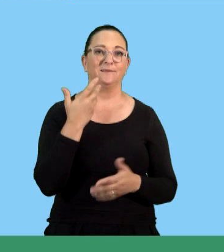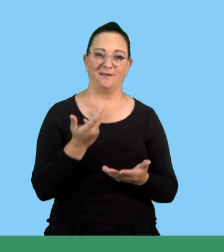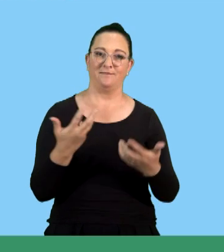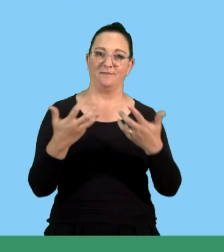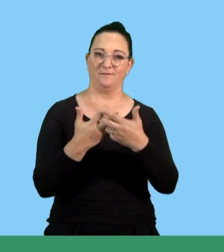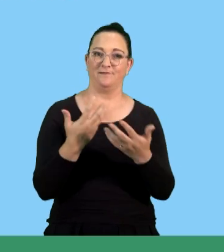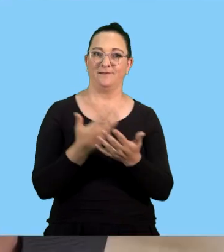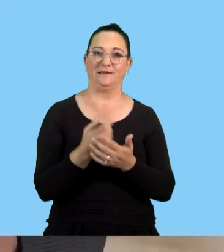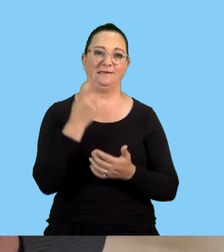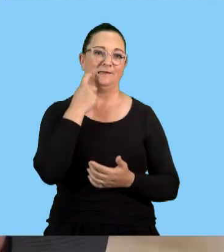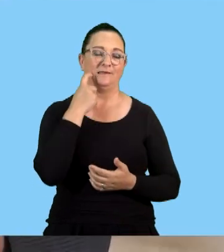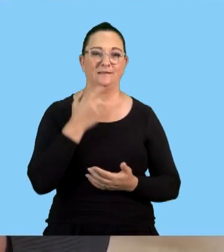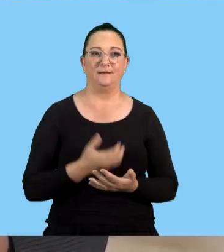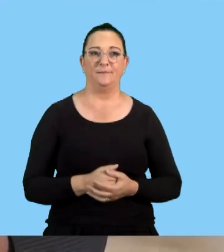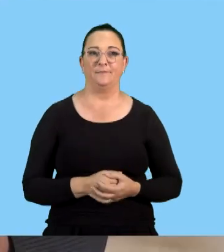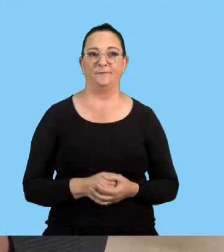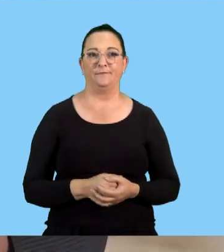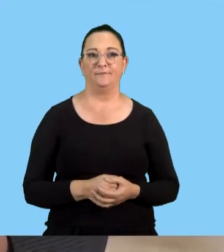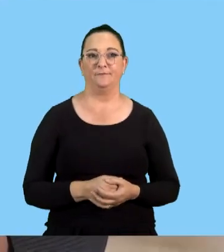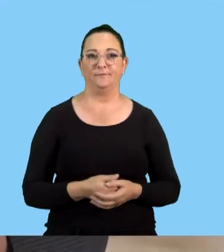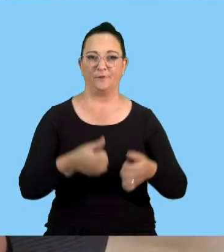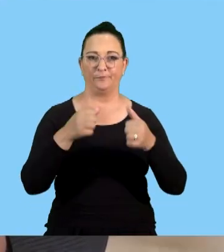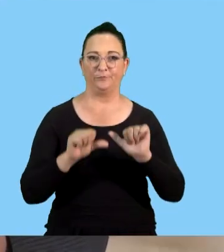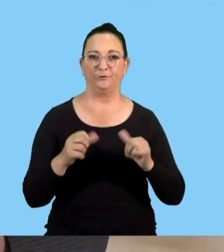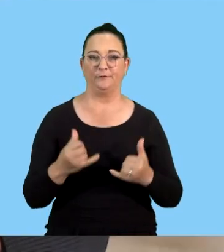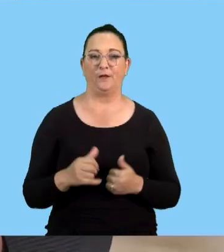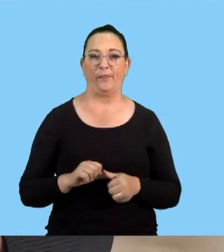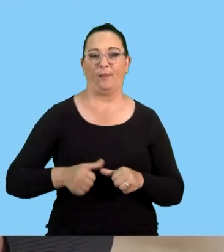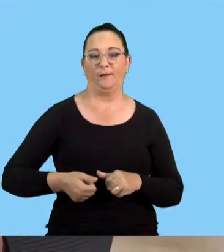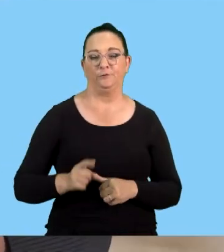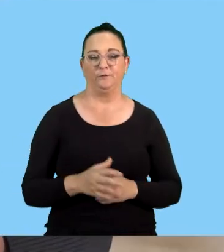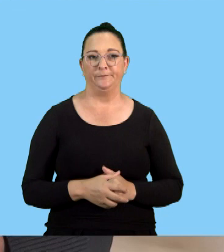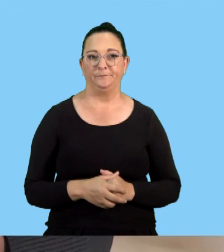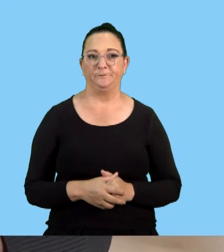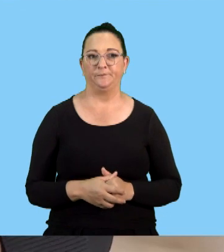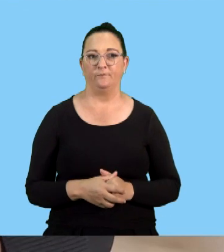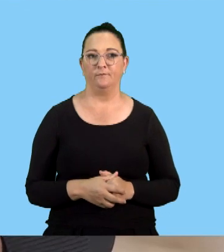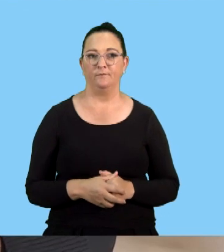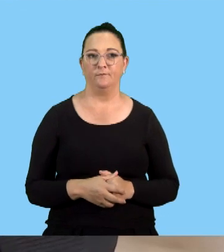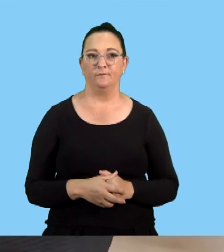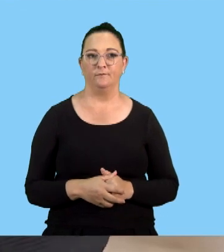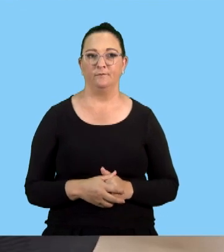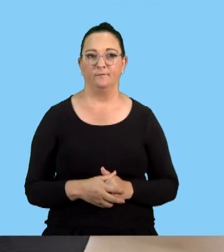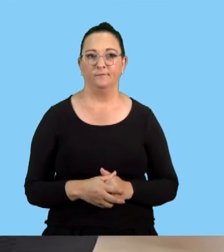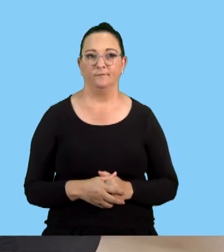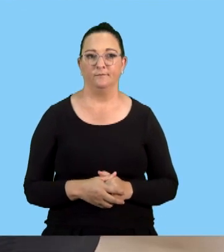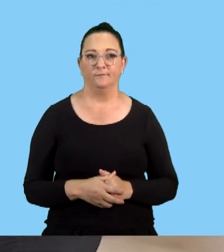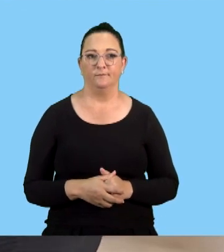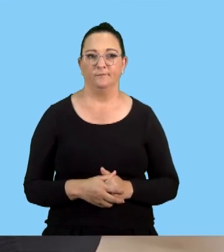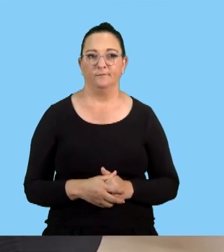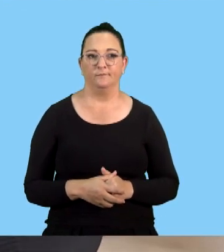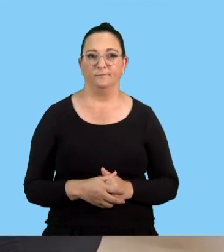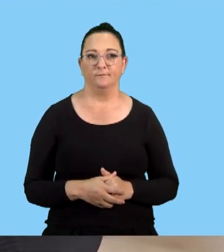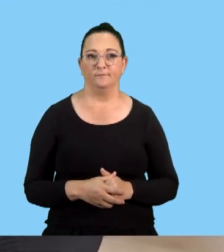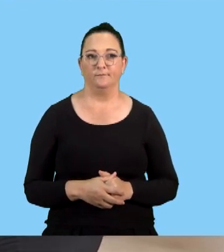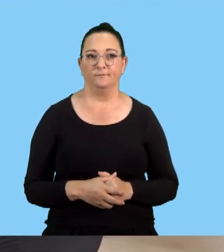context, then voila, you are fine, good to go. Right, let's move on to the next question. It says here, read the scenario below